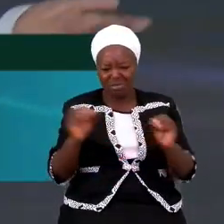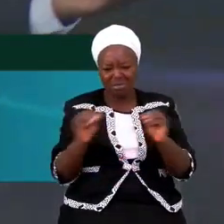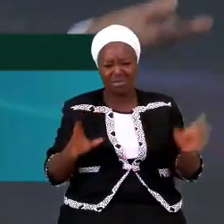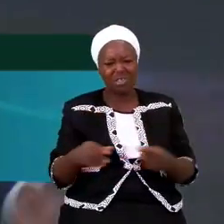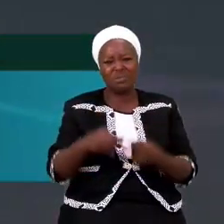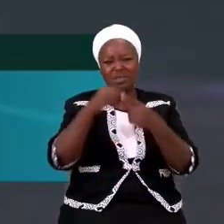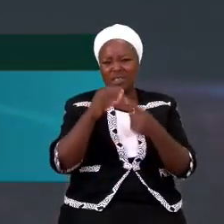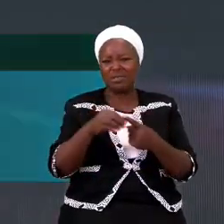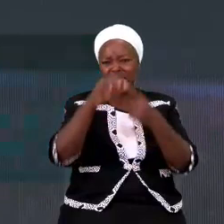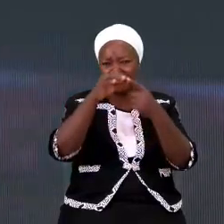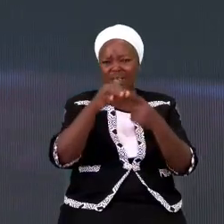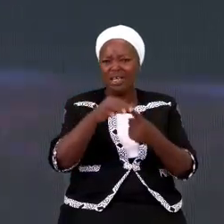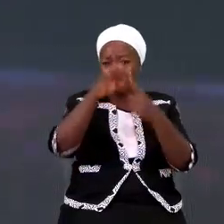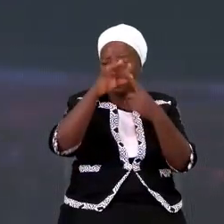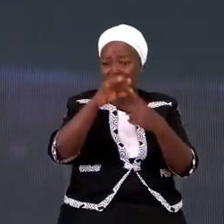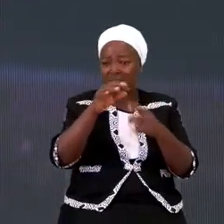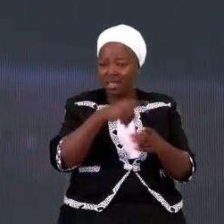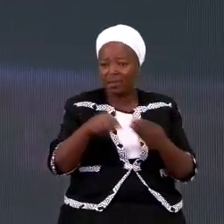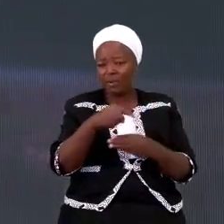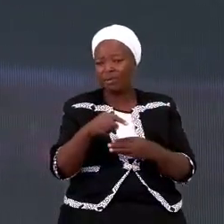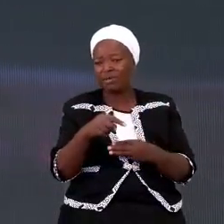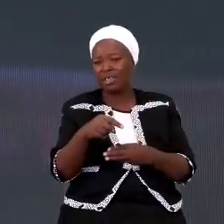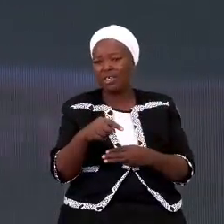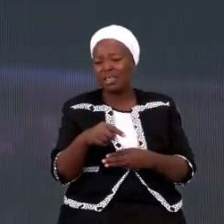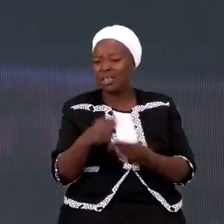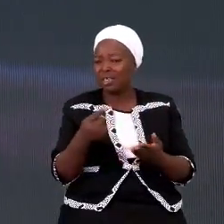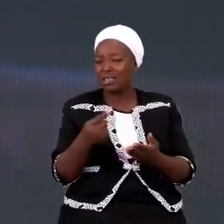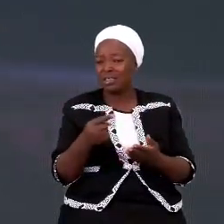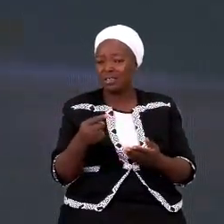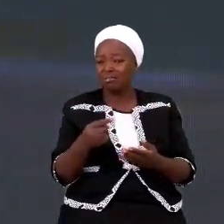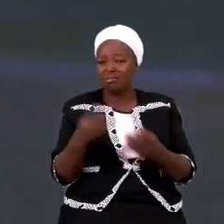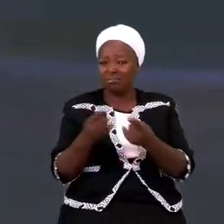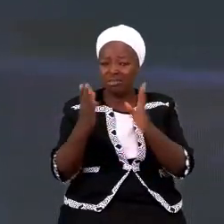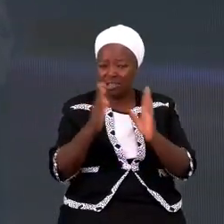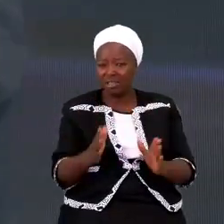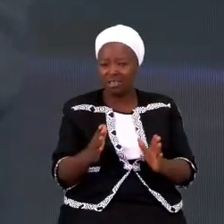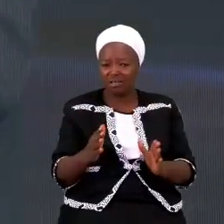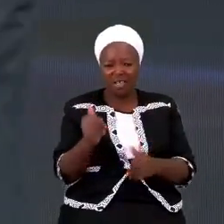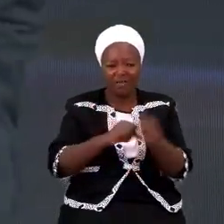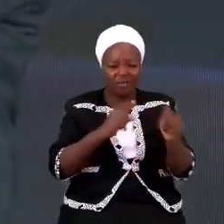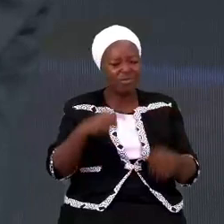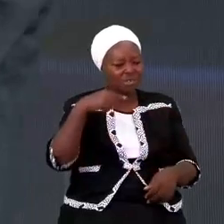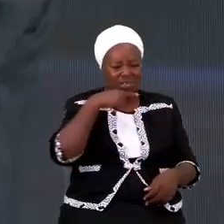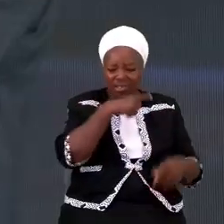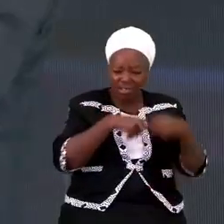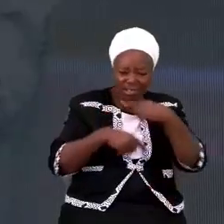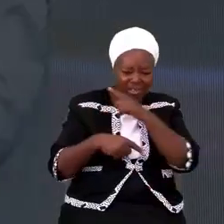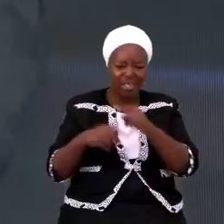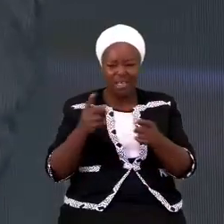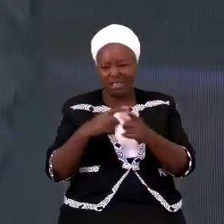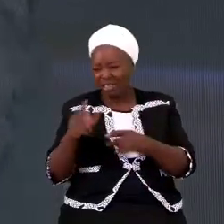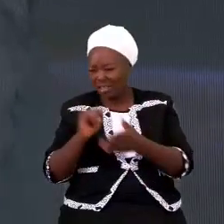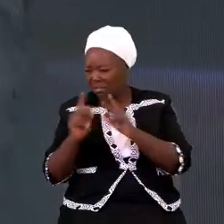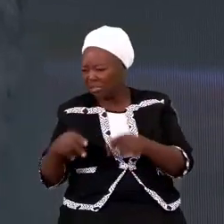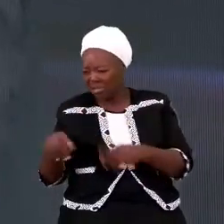Everybody steals and he's stealing too. Everybody has their heart, their mind, giving to the devil,